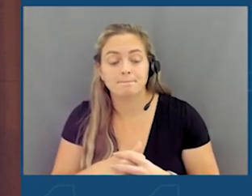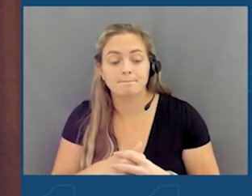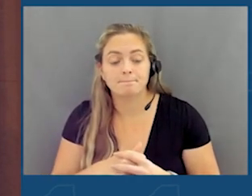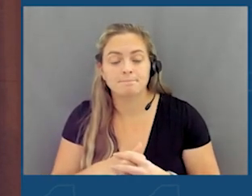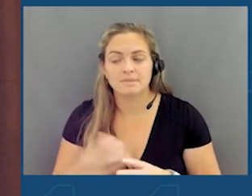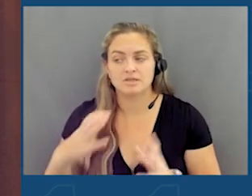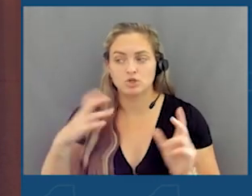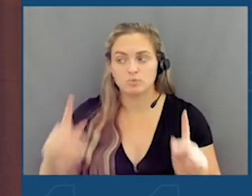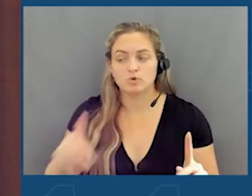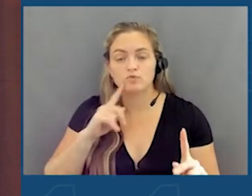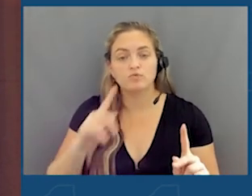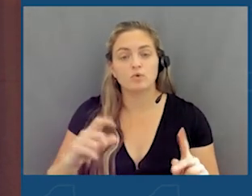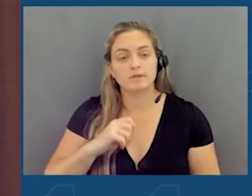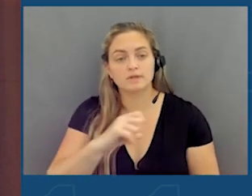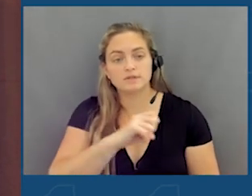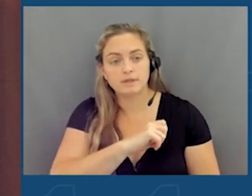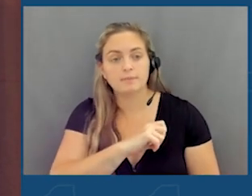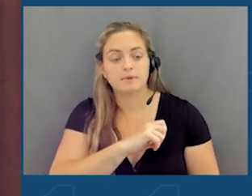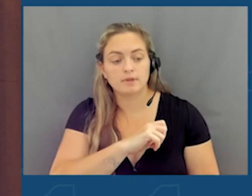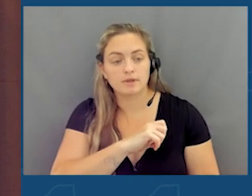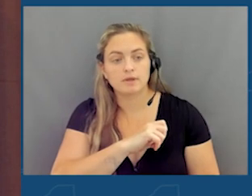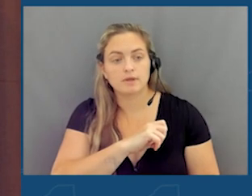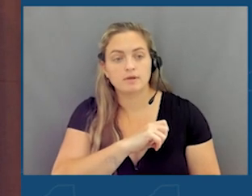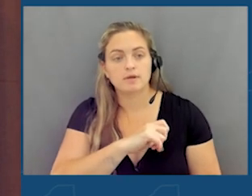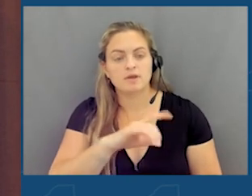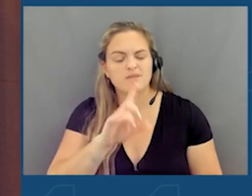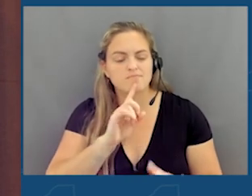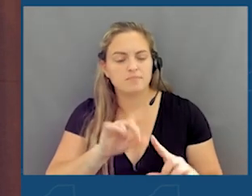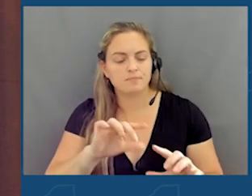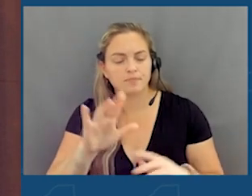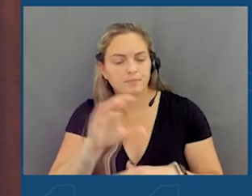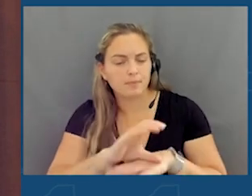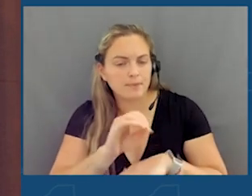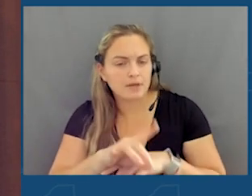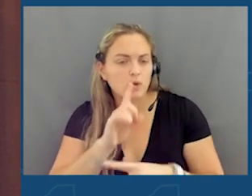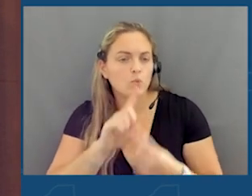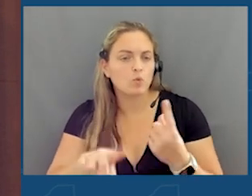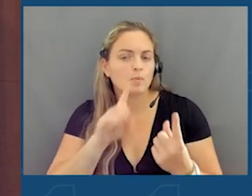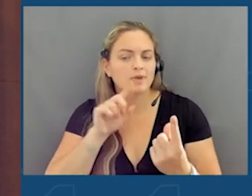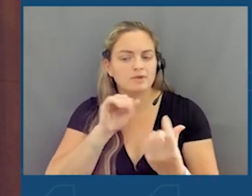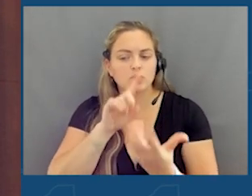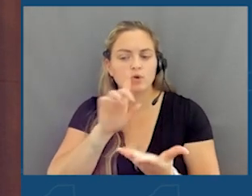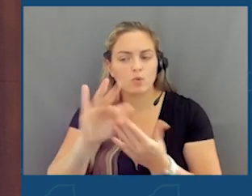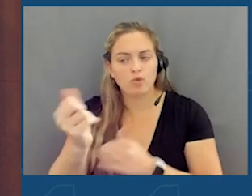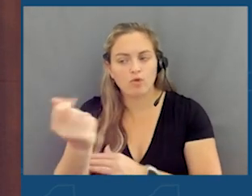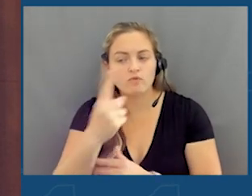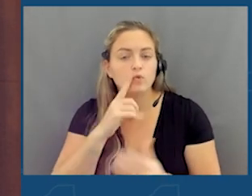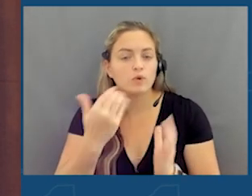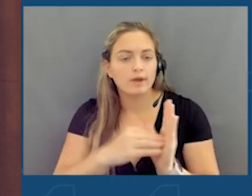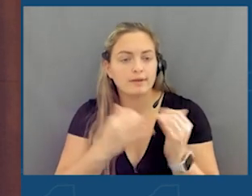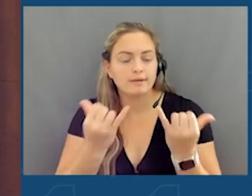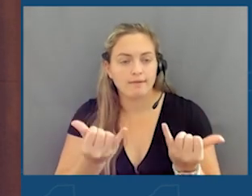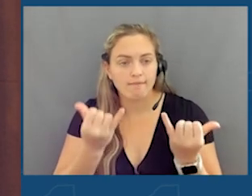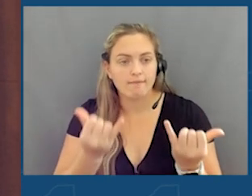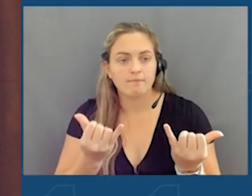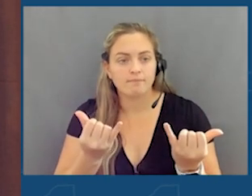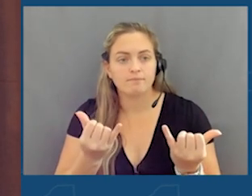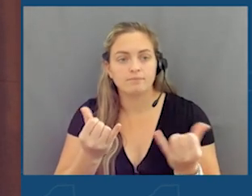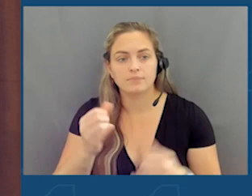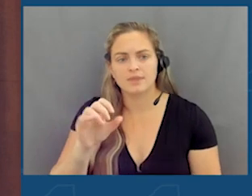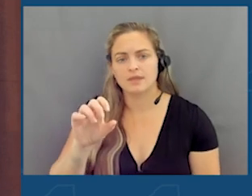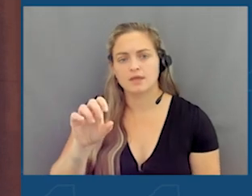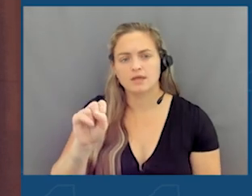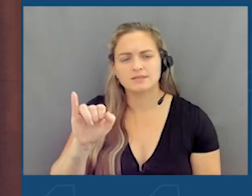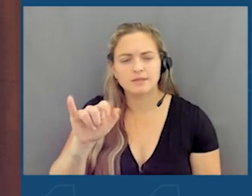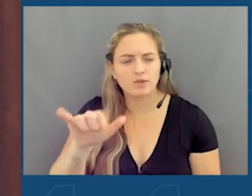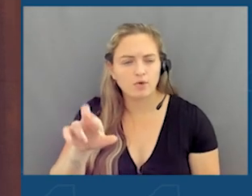Assembly Elections Committee, Latrice Walker, who'll be addressing you as well. I want to thank her for her leadership. Senator Zellner Myrie was not able to attend